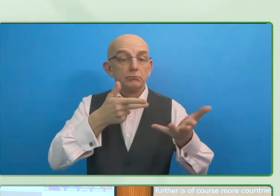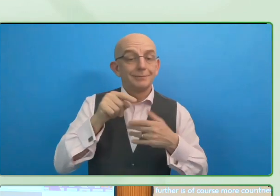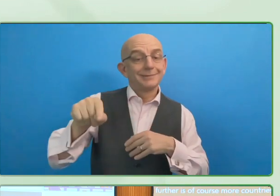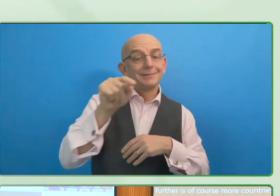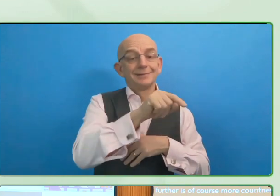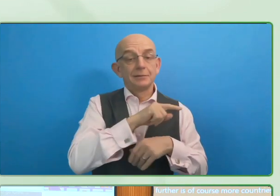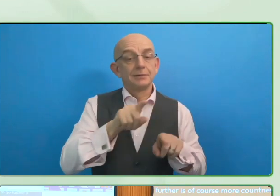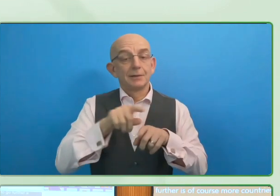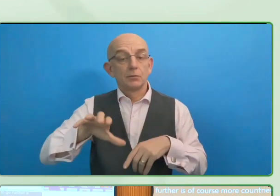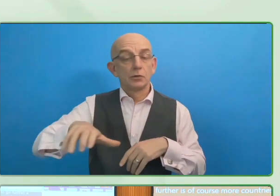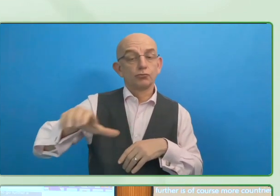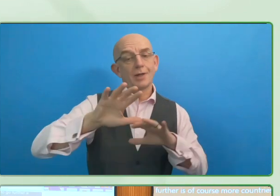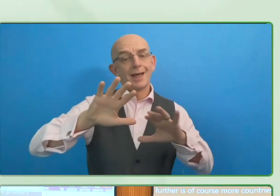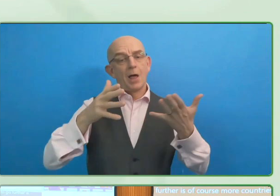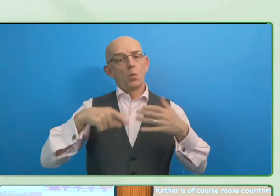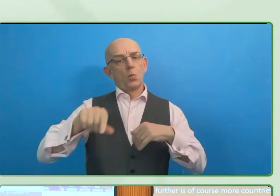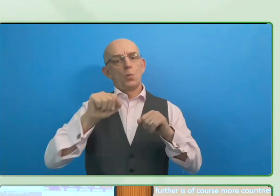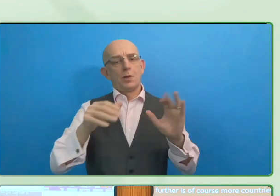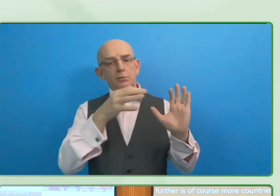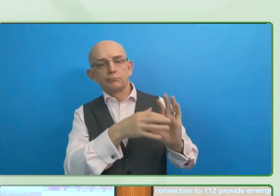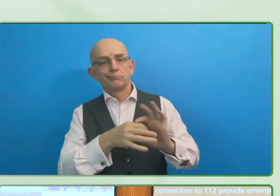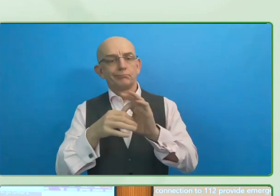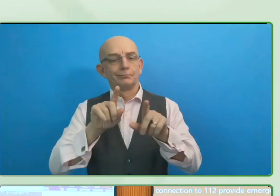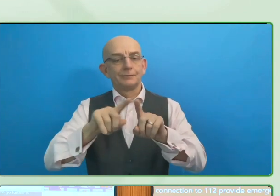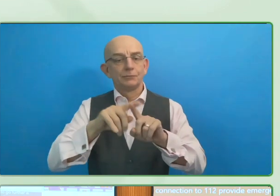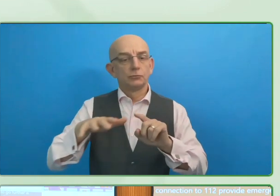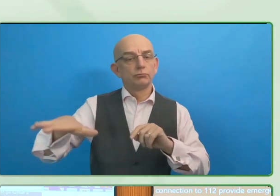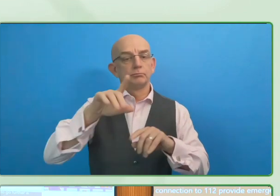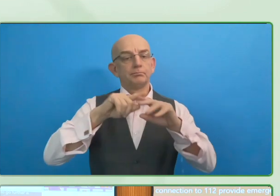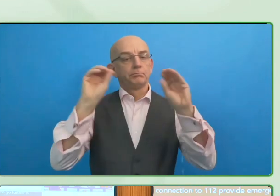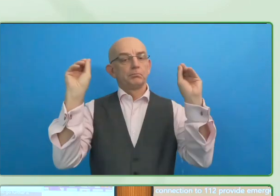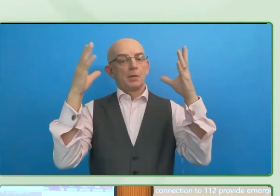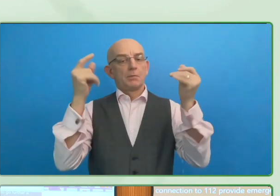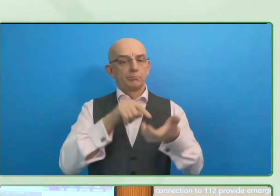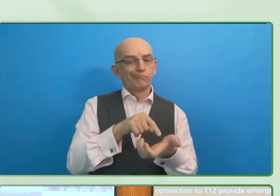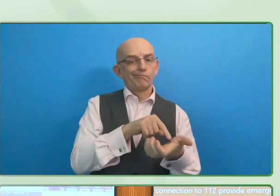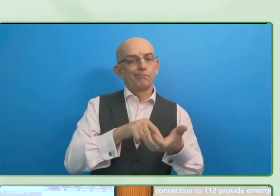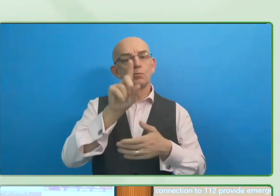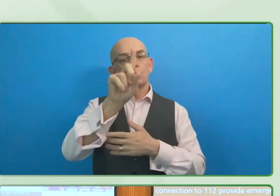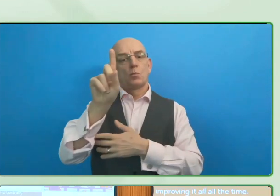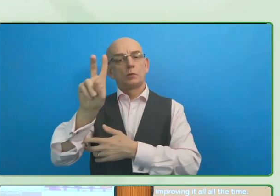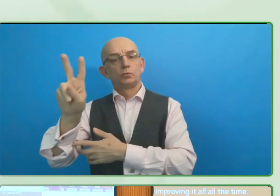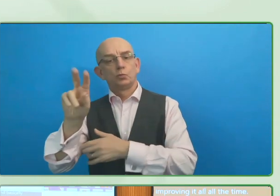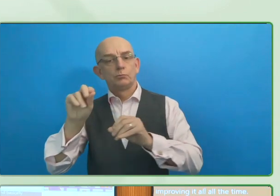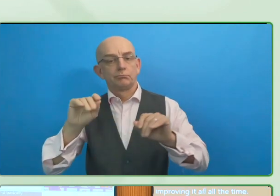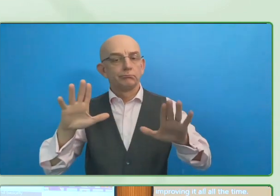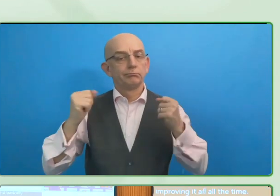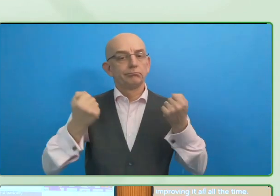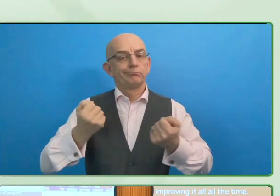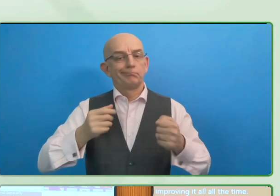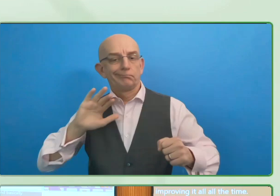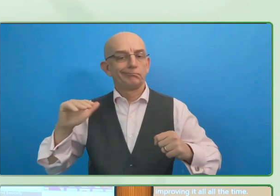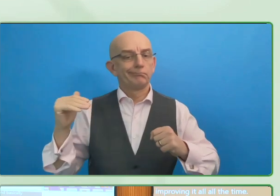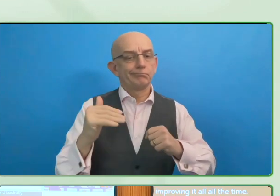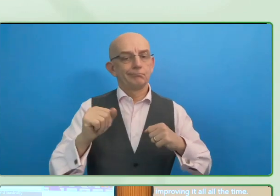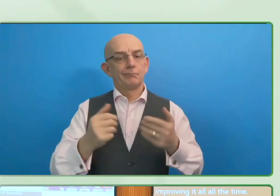basically improve the solution and keep improving it all the time. In the future, when we're looking for the future in 2025,